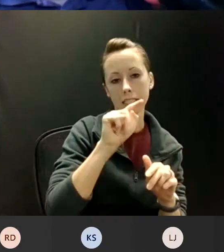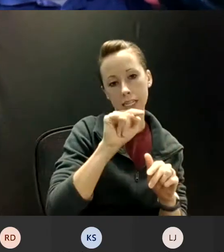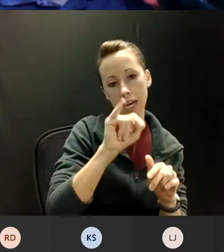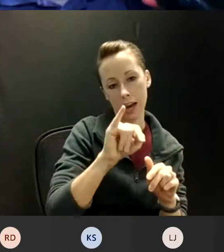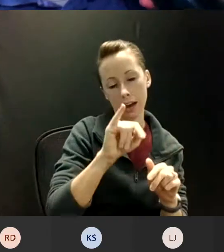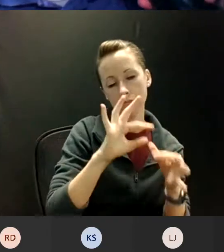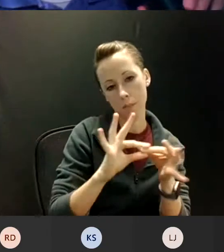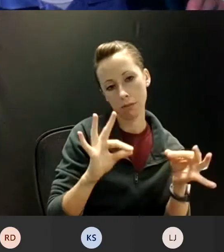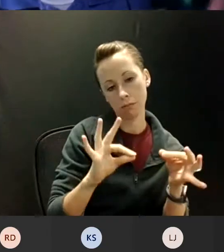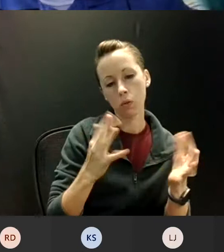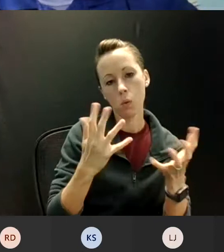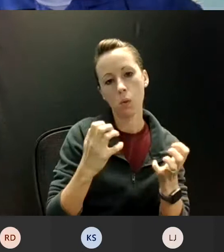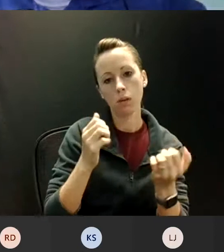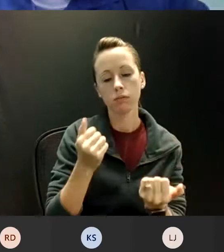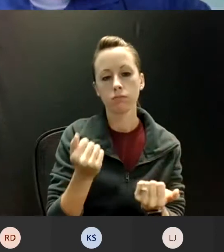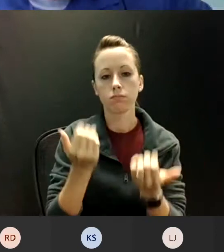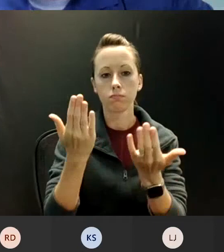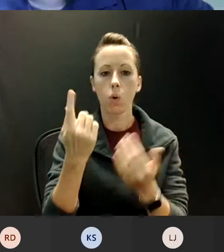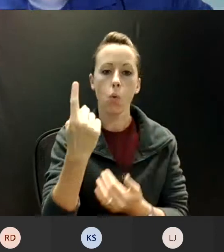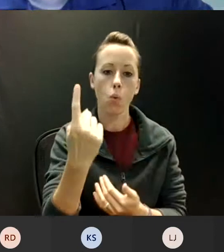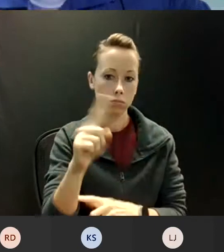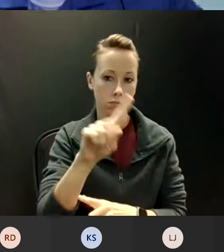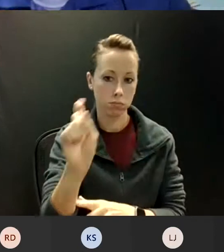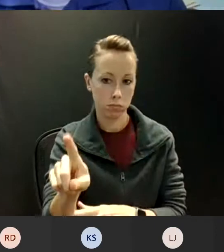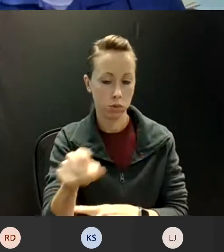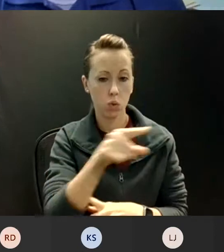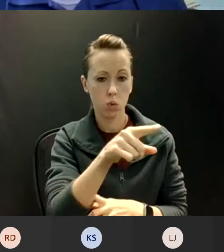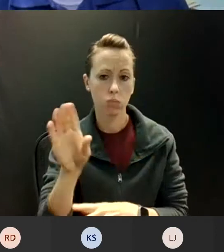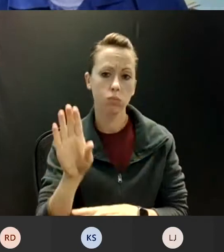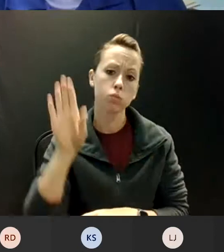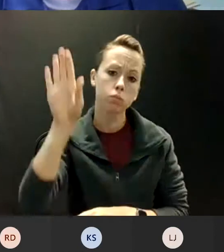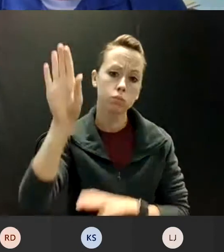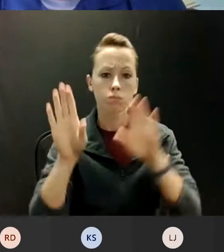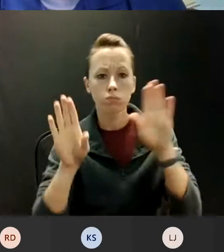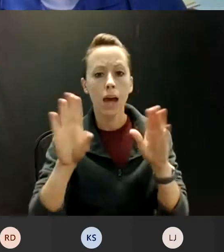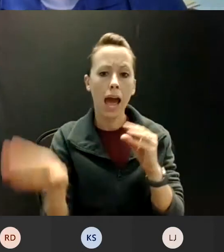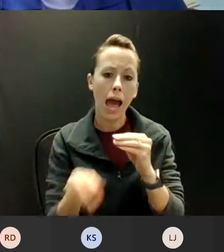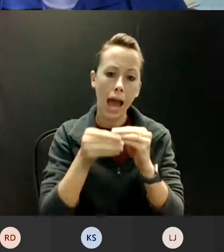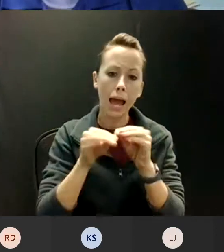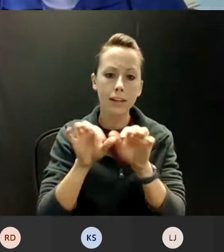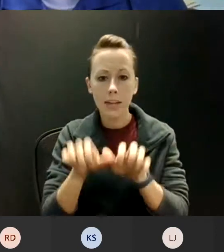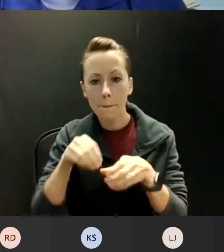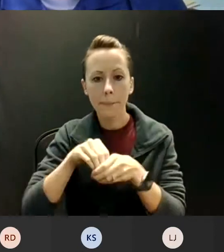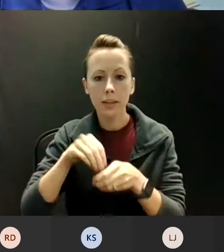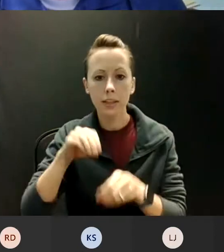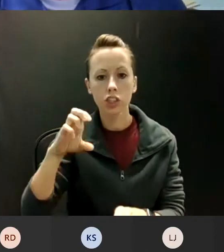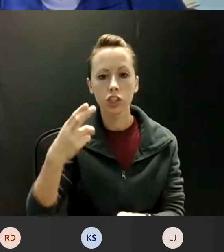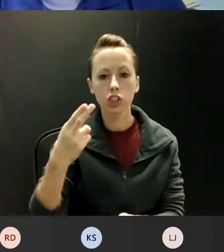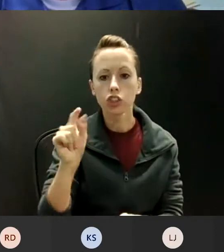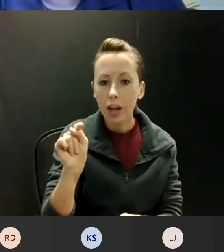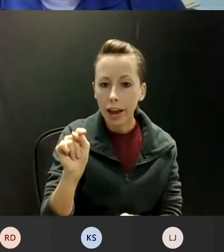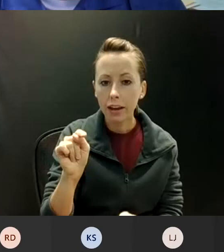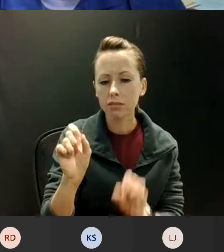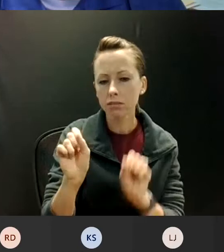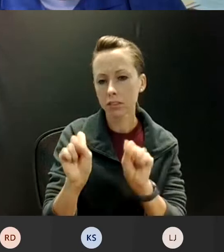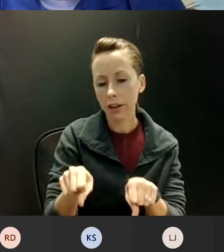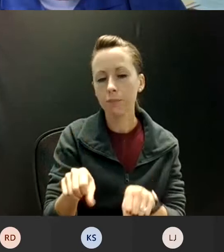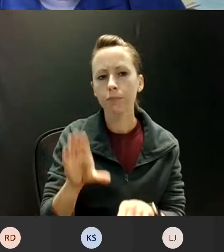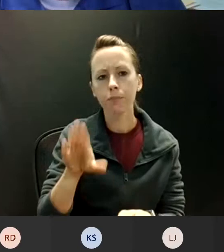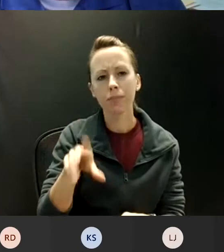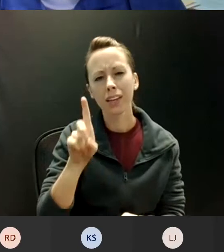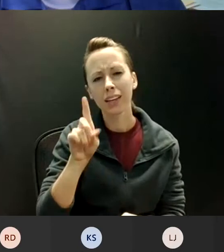And I just want to pose one question, and feel free to raise your hands or add the information in the chat. And if you, David, if you